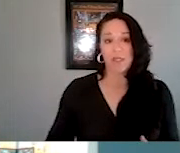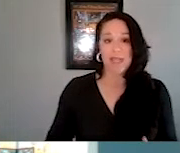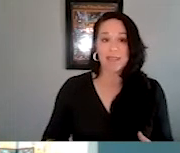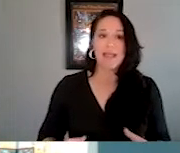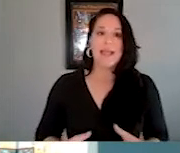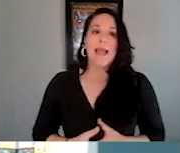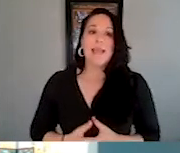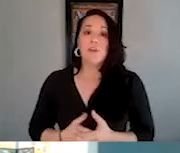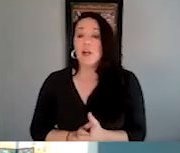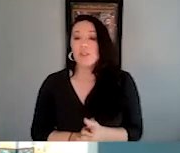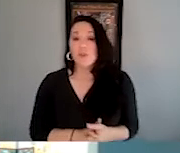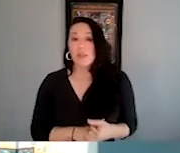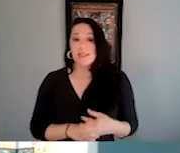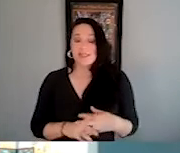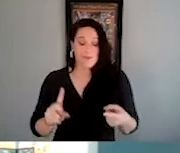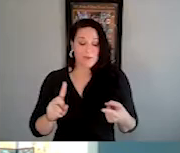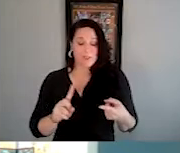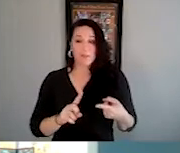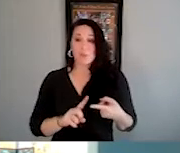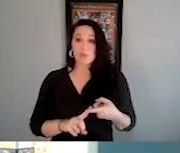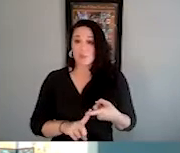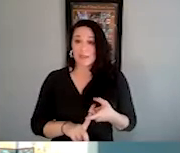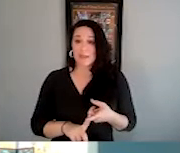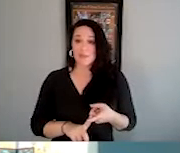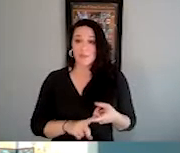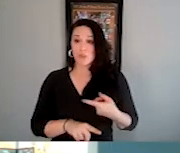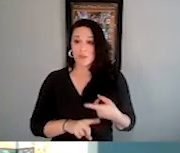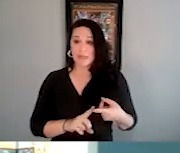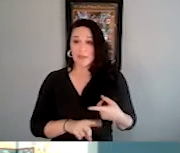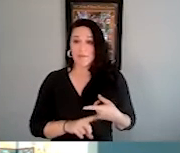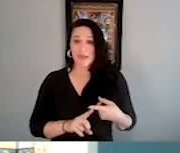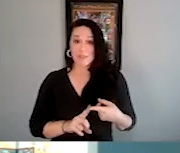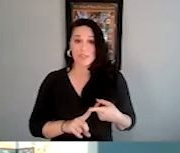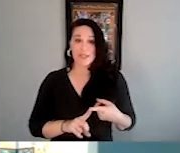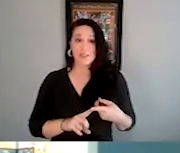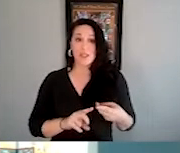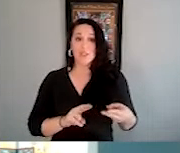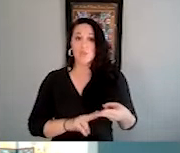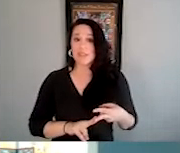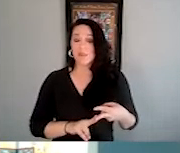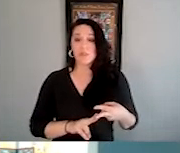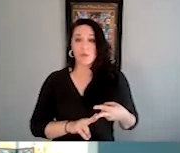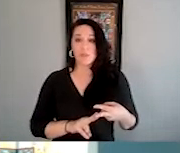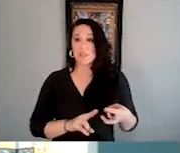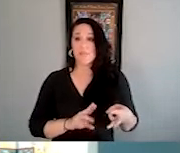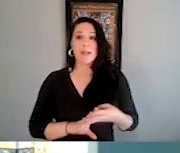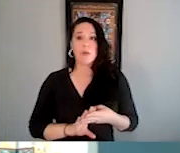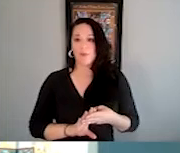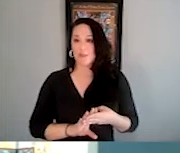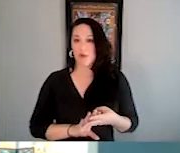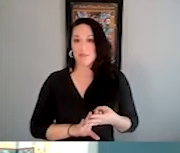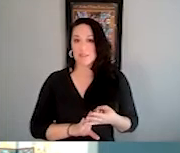like they're getting work done. And you can also utilize this from everything from social media, do social media environmental scans, to retail stores,